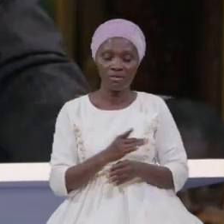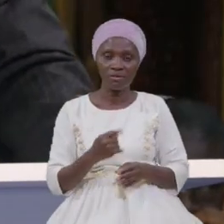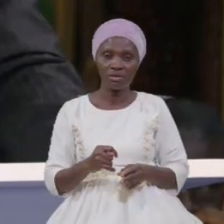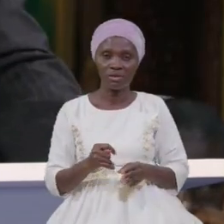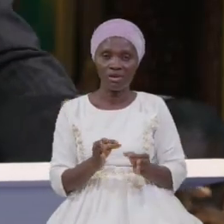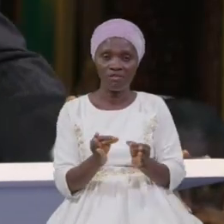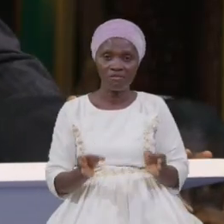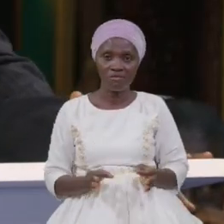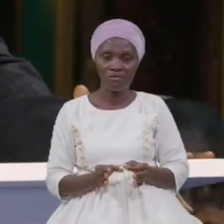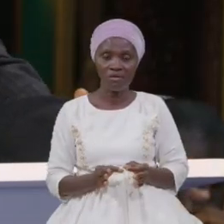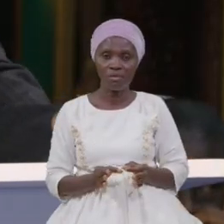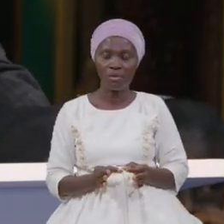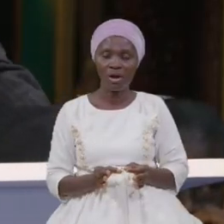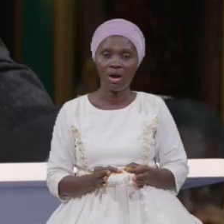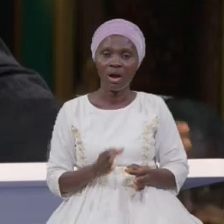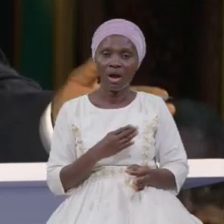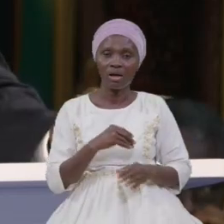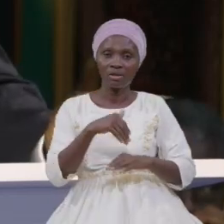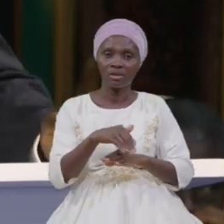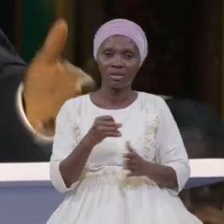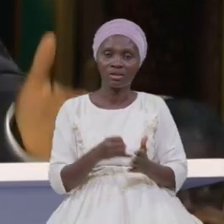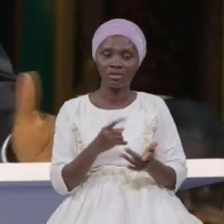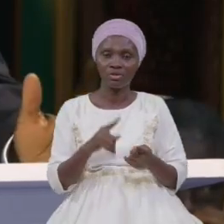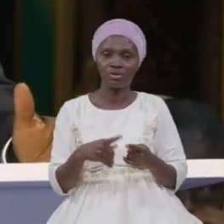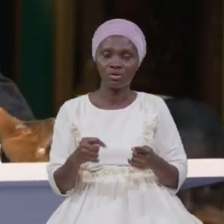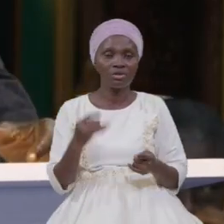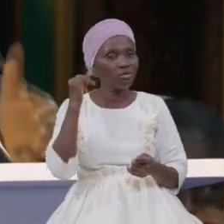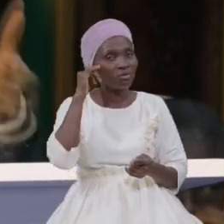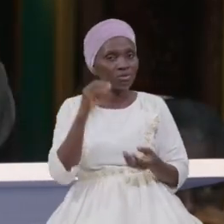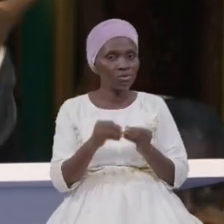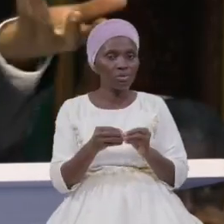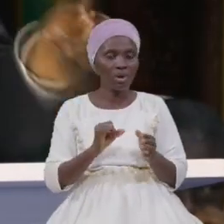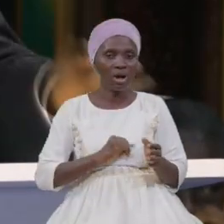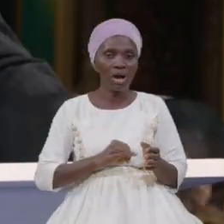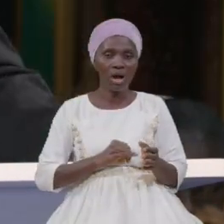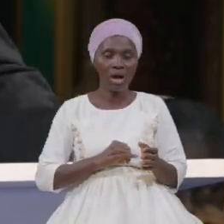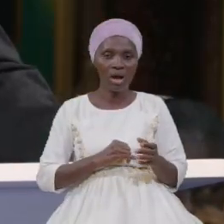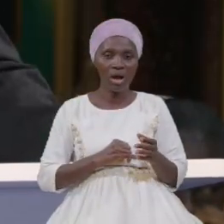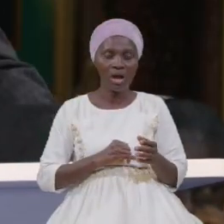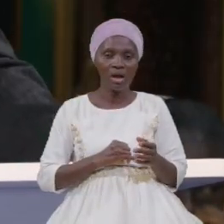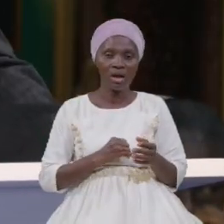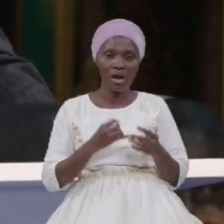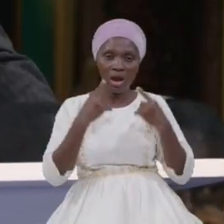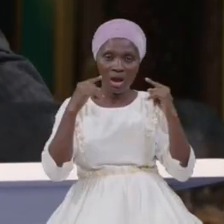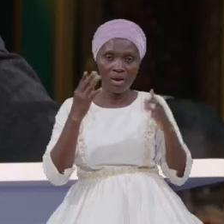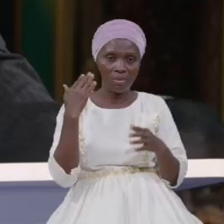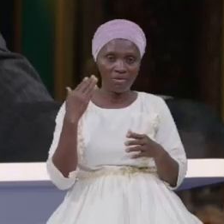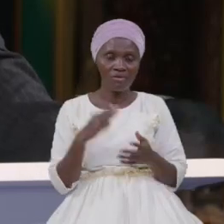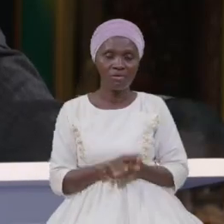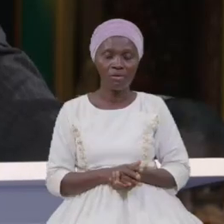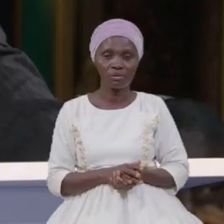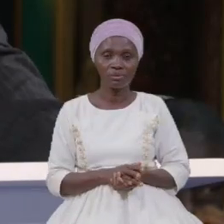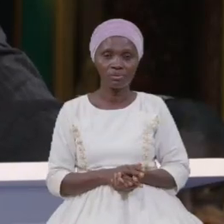phone number I've called. You can call the WhatsApp, you know, send your message, all your